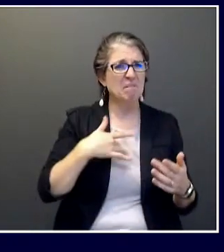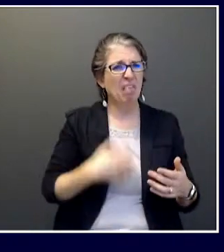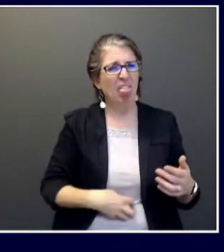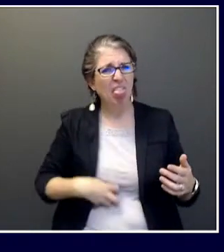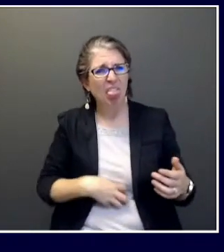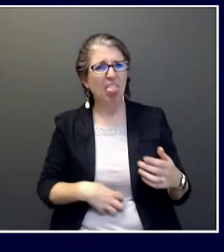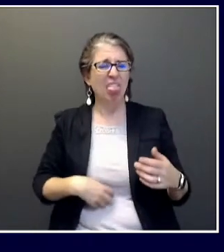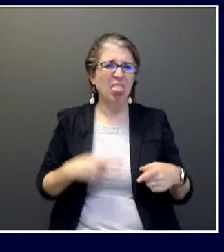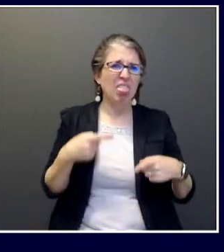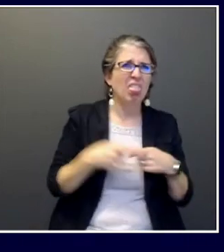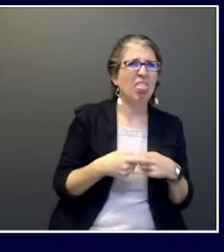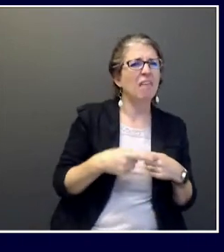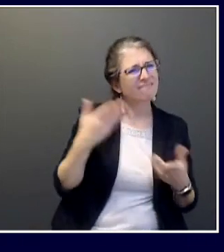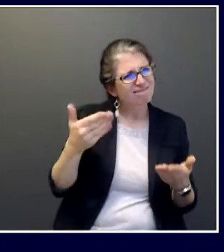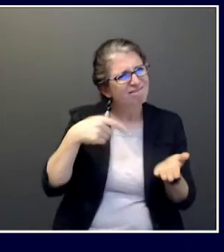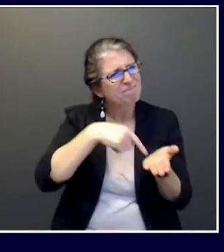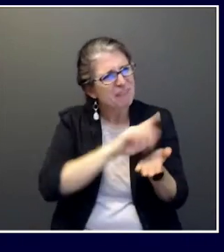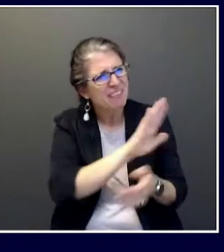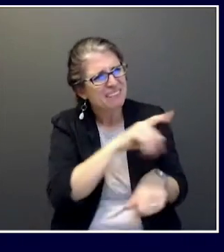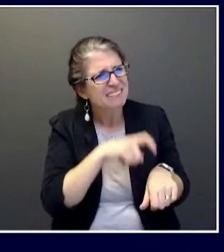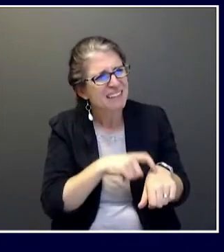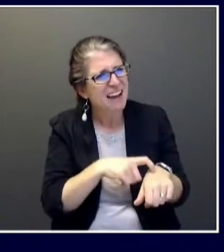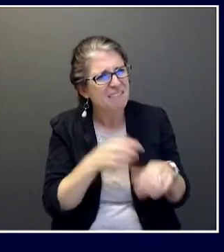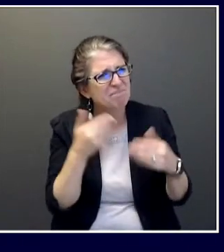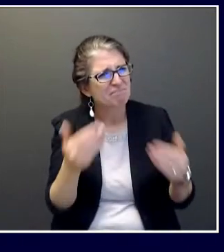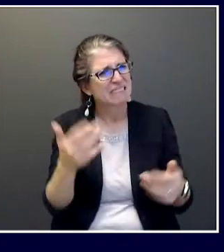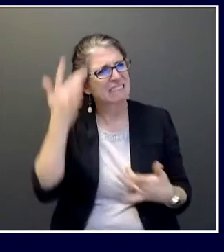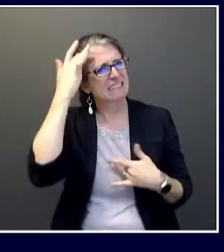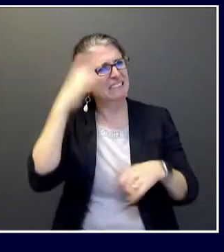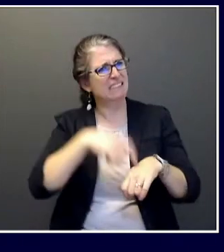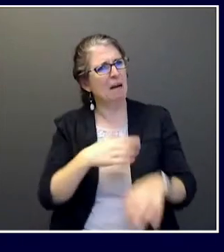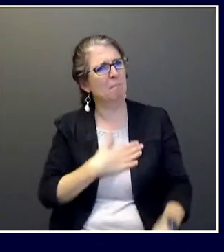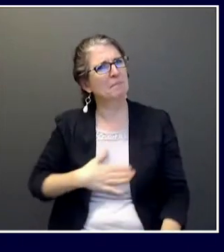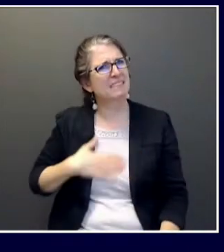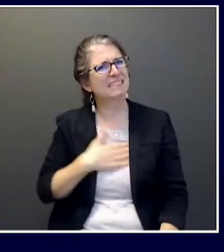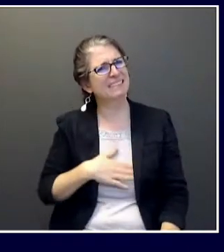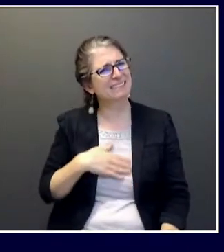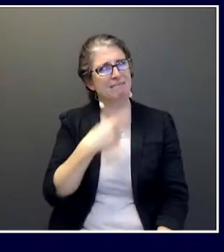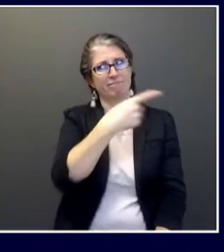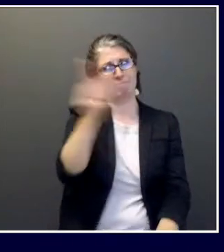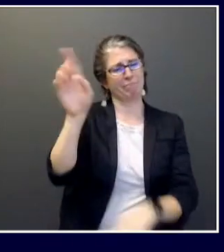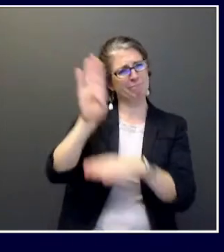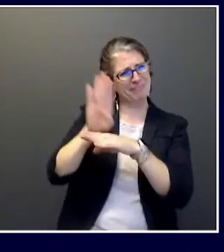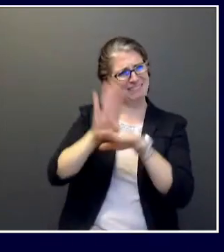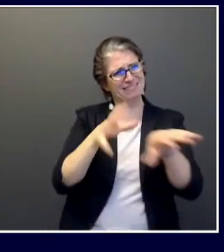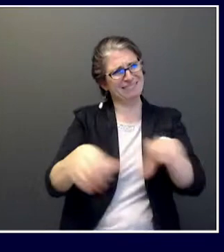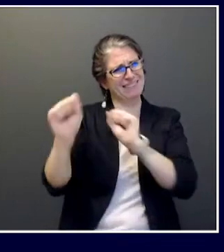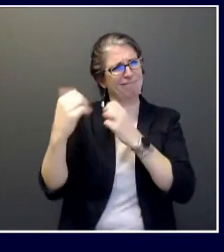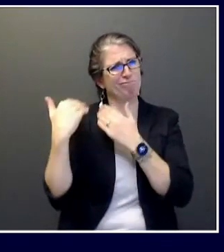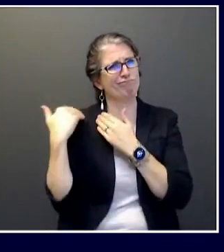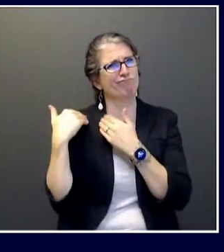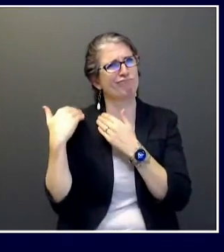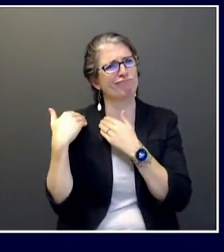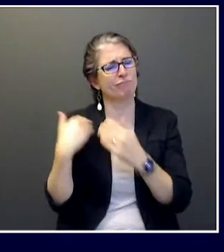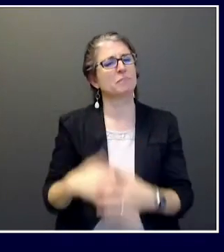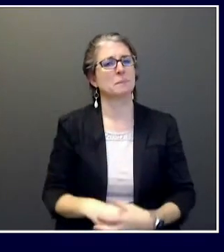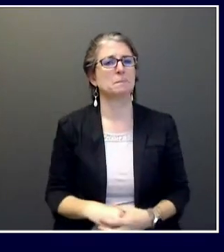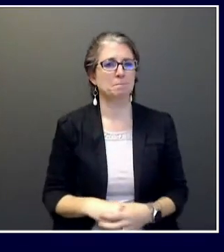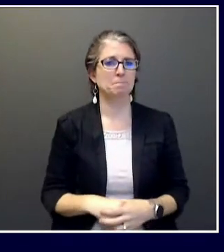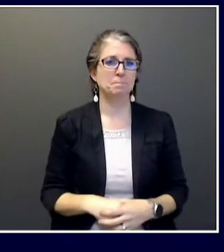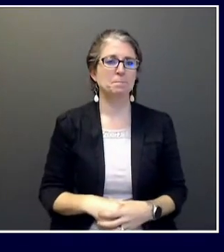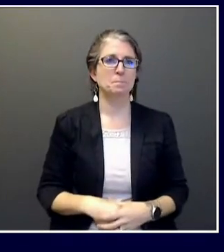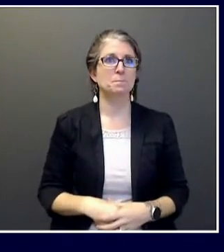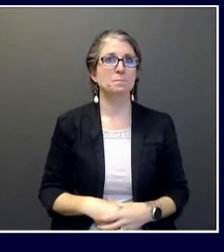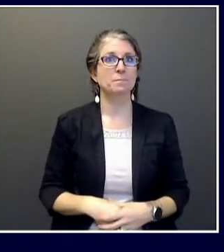those policies. That would be the best way to really try to support those families. I'm not aware of any kind of really like one-day